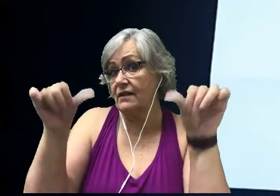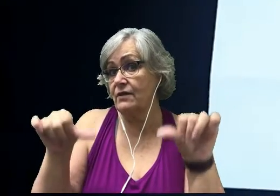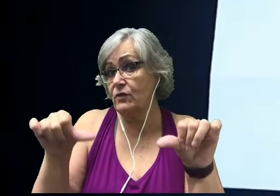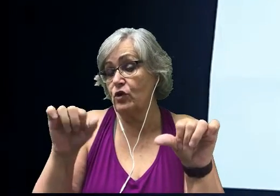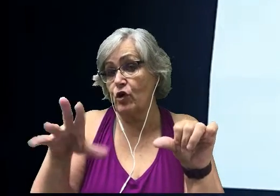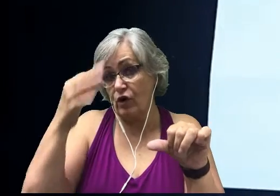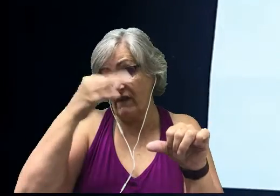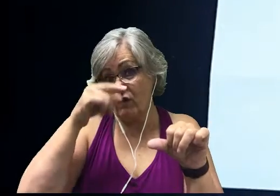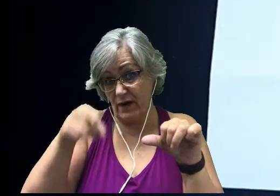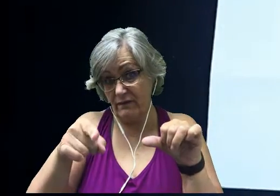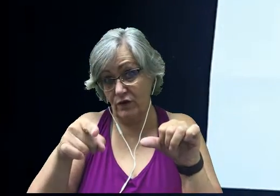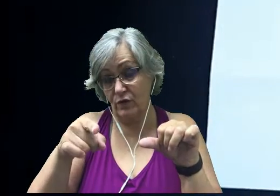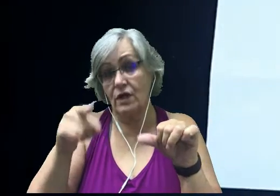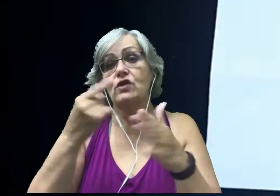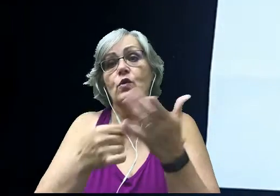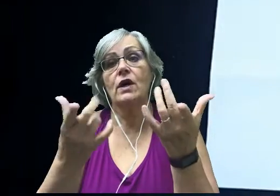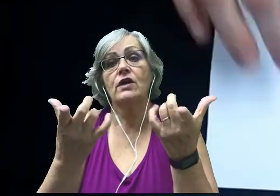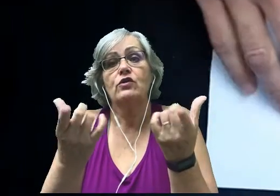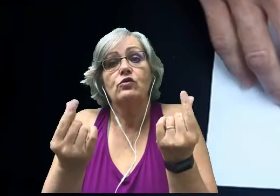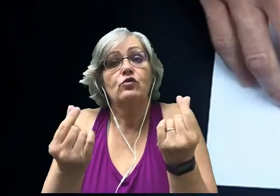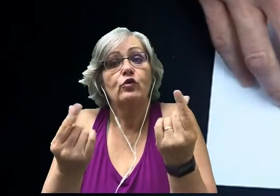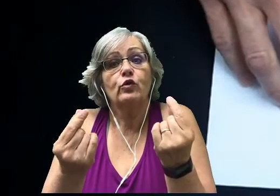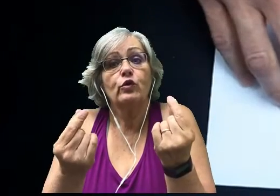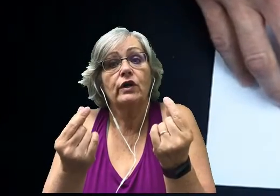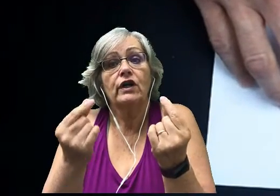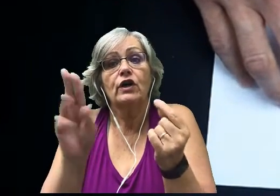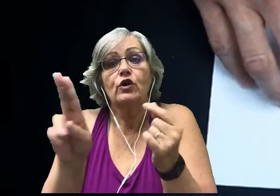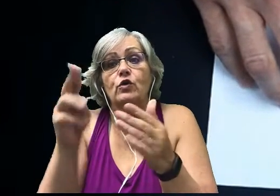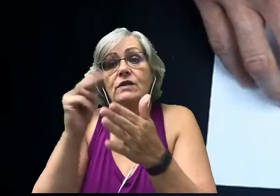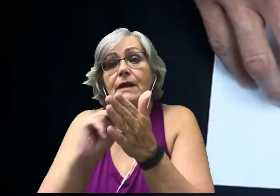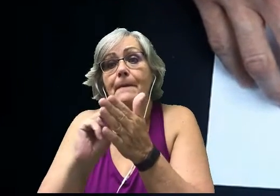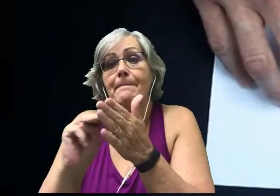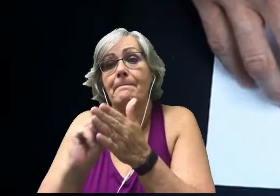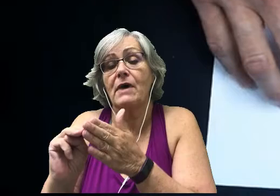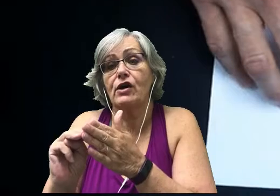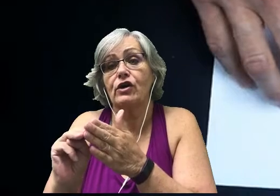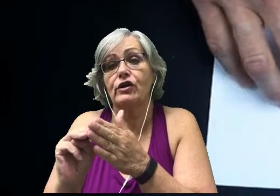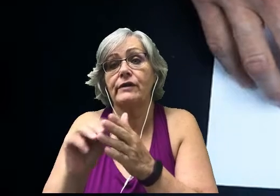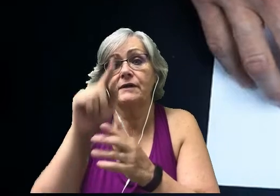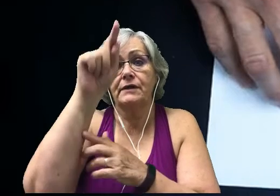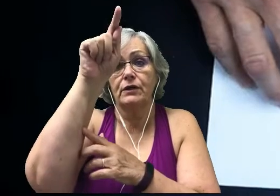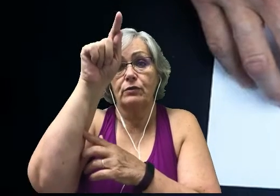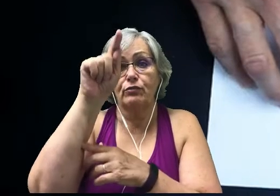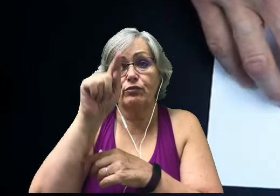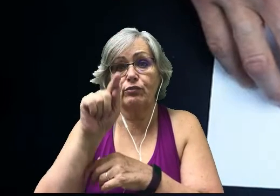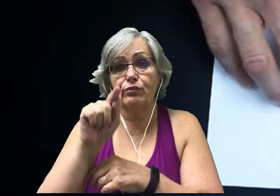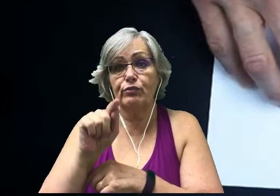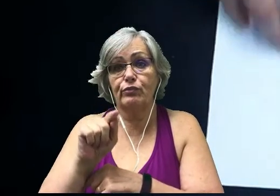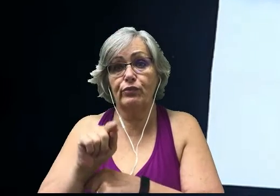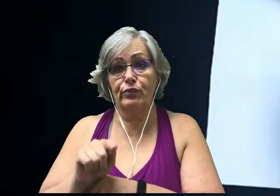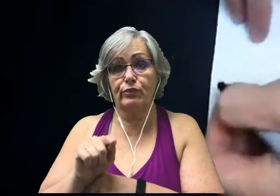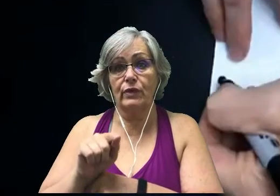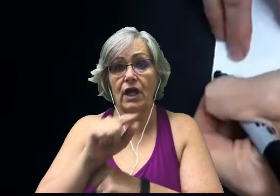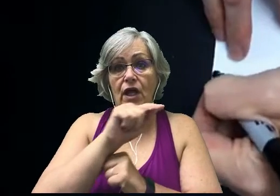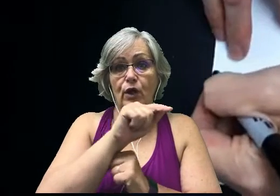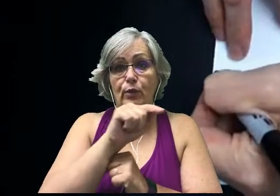on your screen or even just in front of you, so what you're going to want to do is take that marker or that pencil